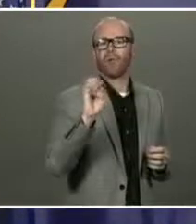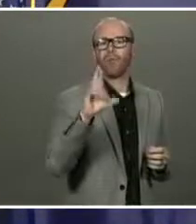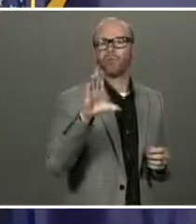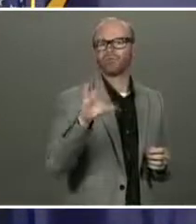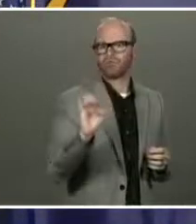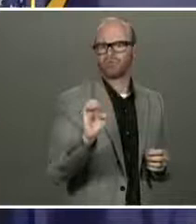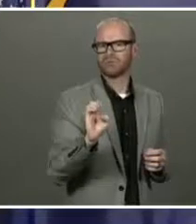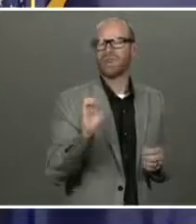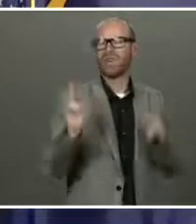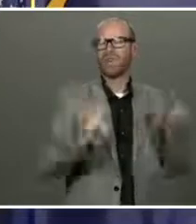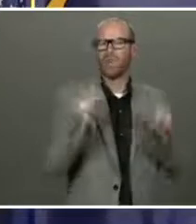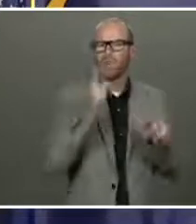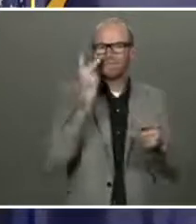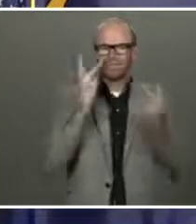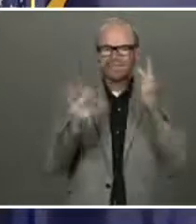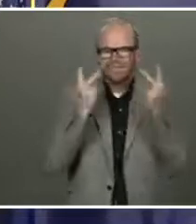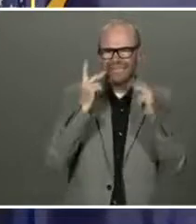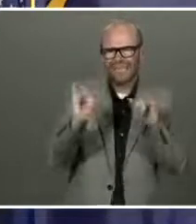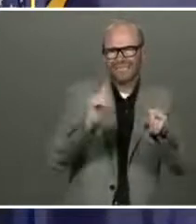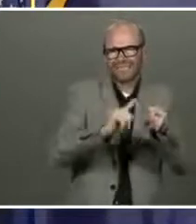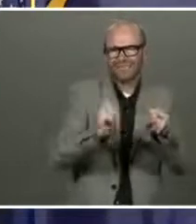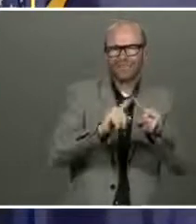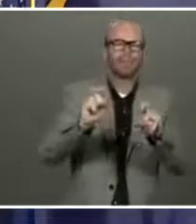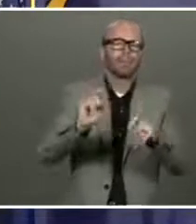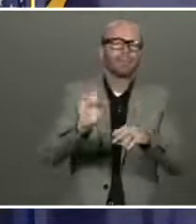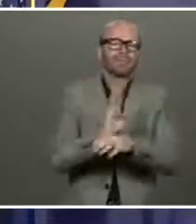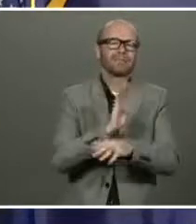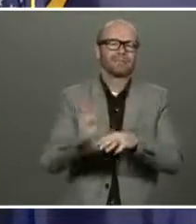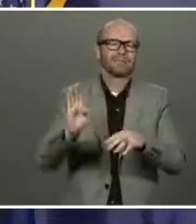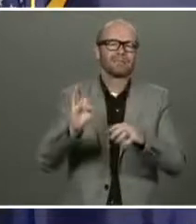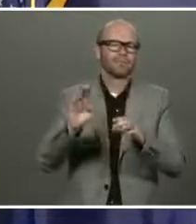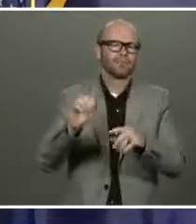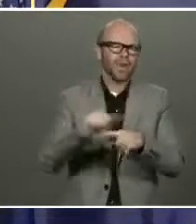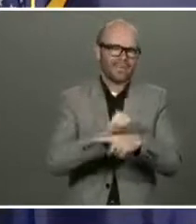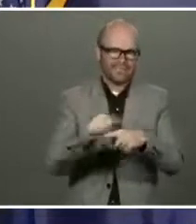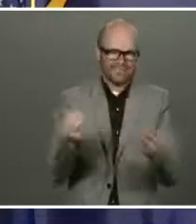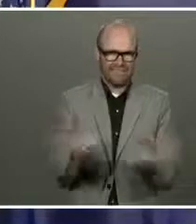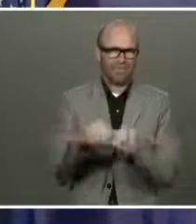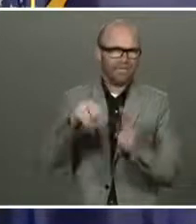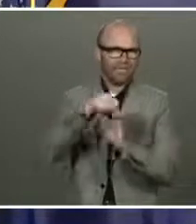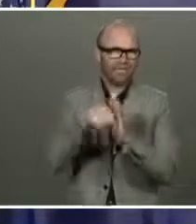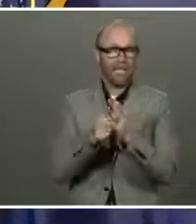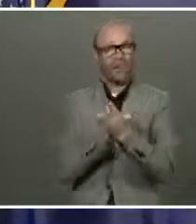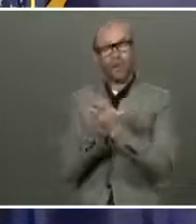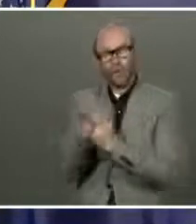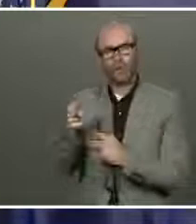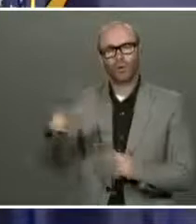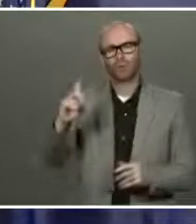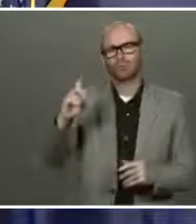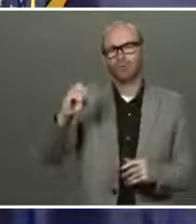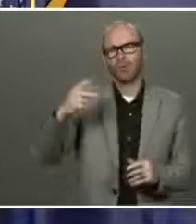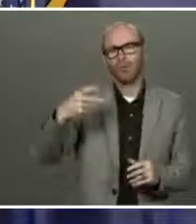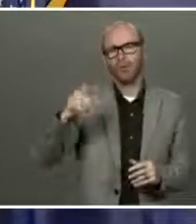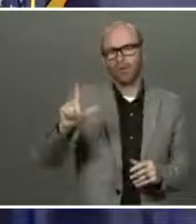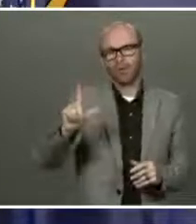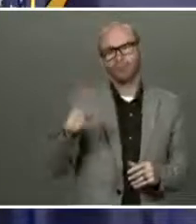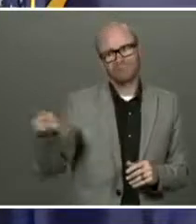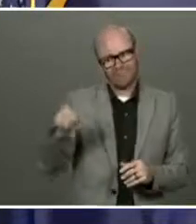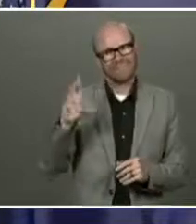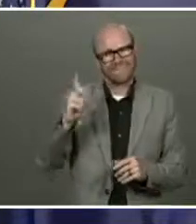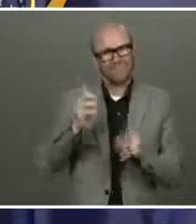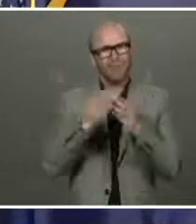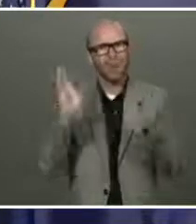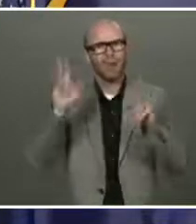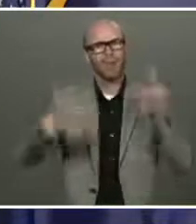the regulation of certain practices and businesses in the state through DOPL, they went through a process, a very public process.